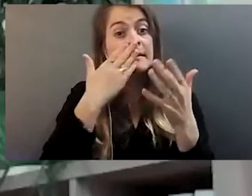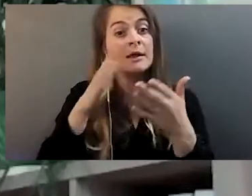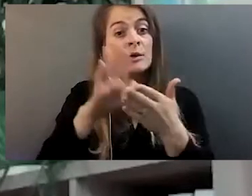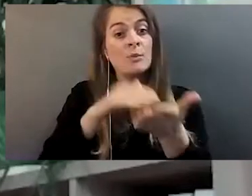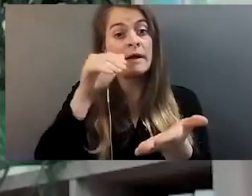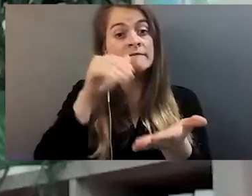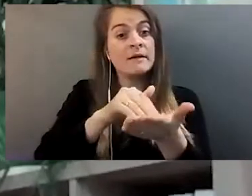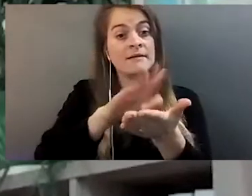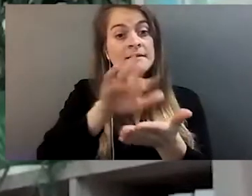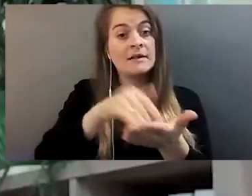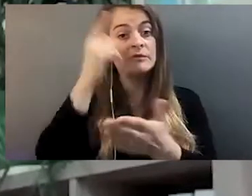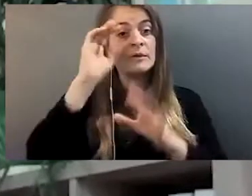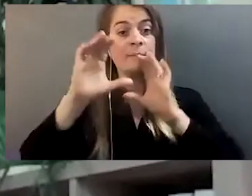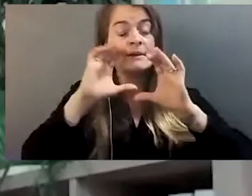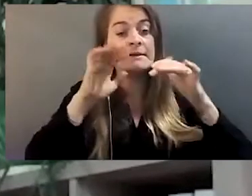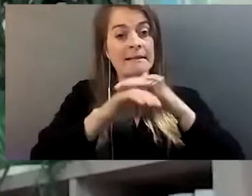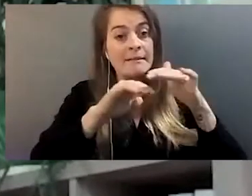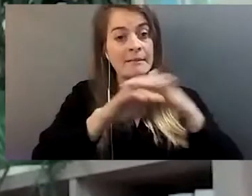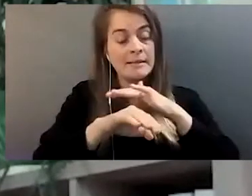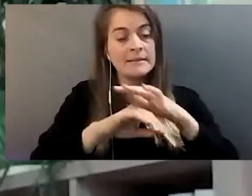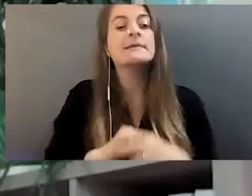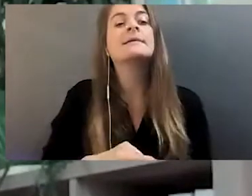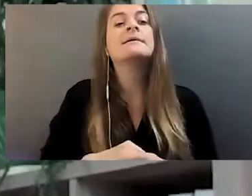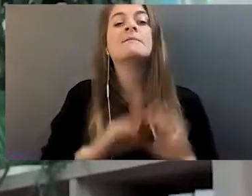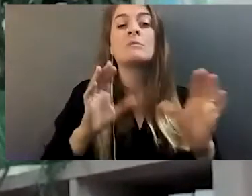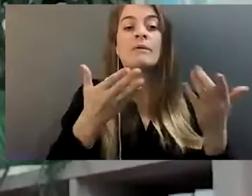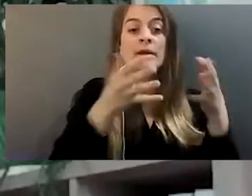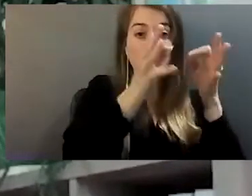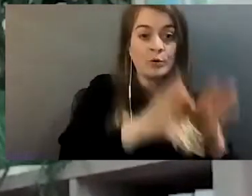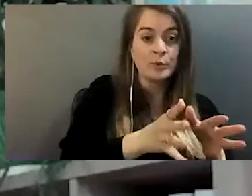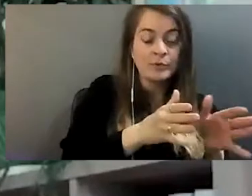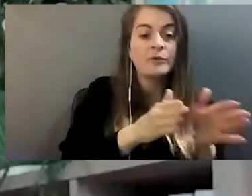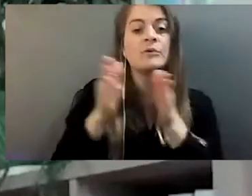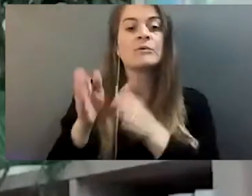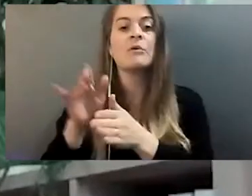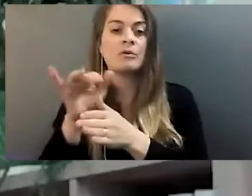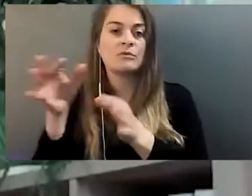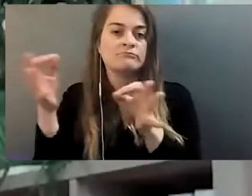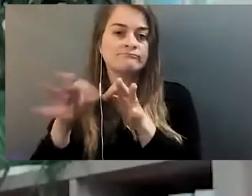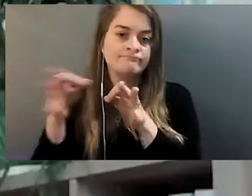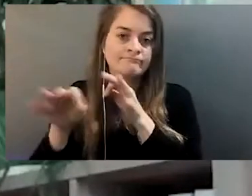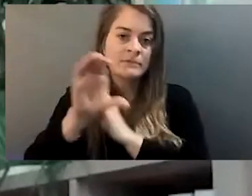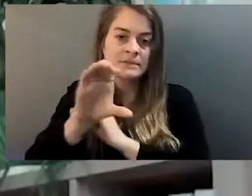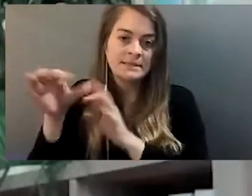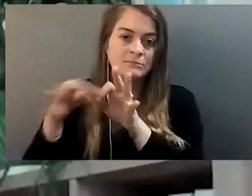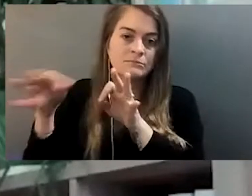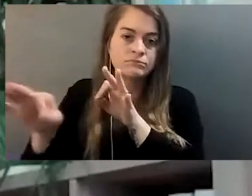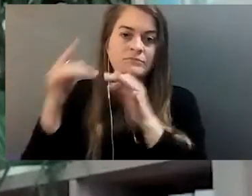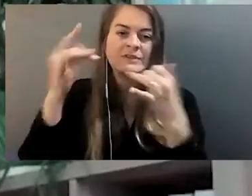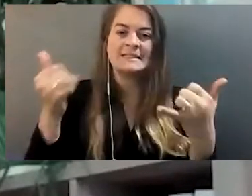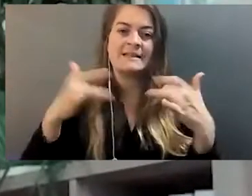Center for Communication Accessibility for providing ASL interpretation and closed captioning for today's